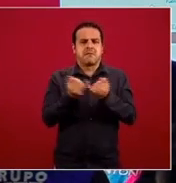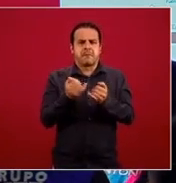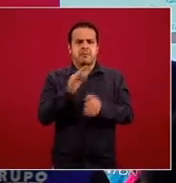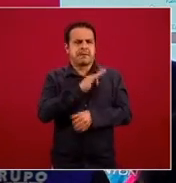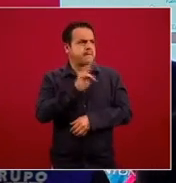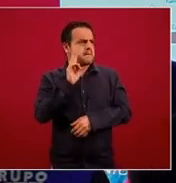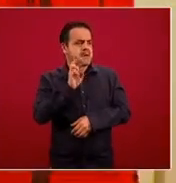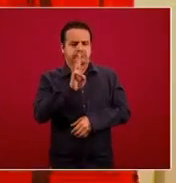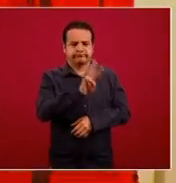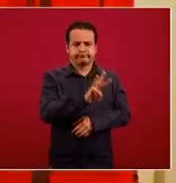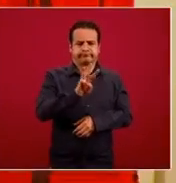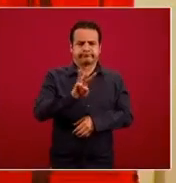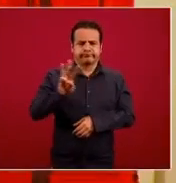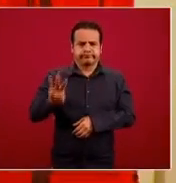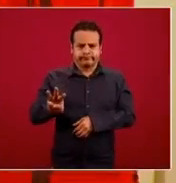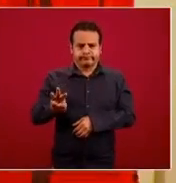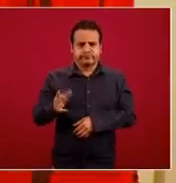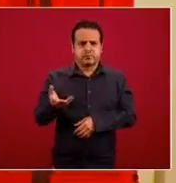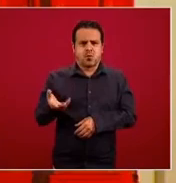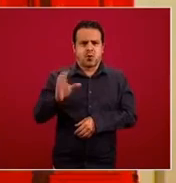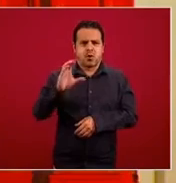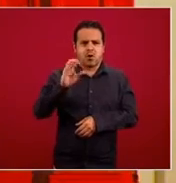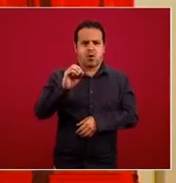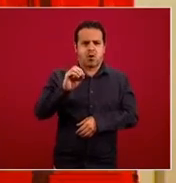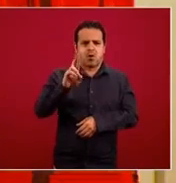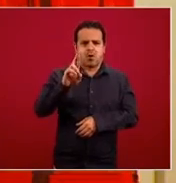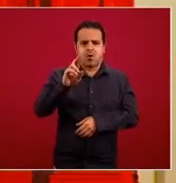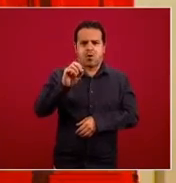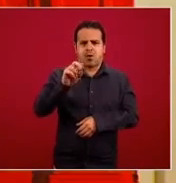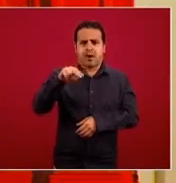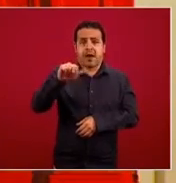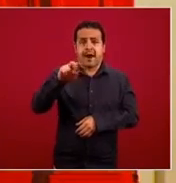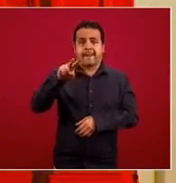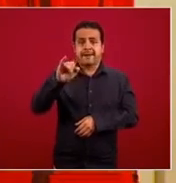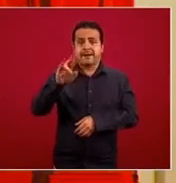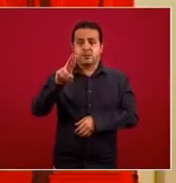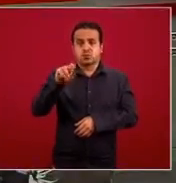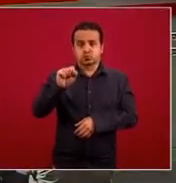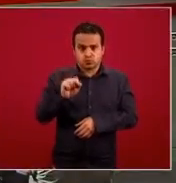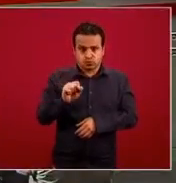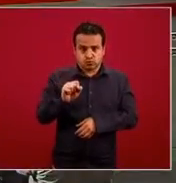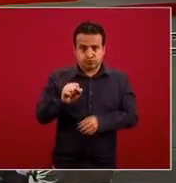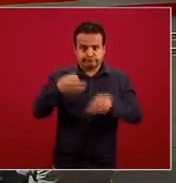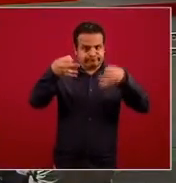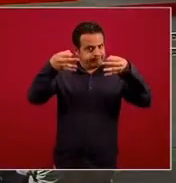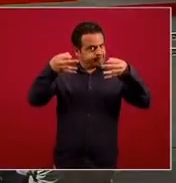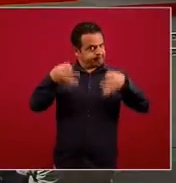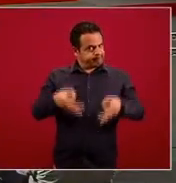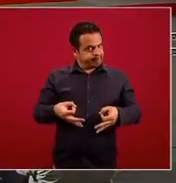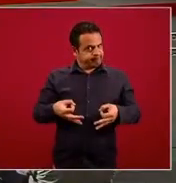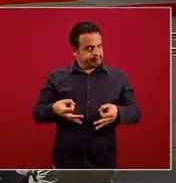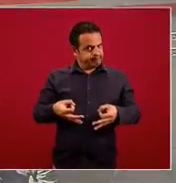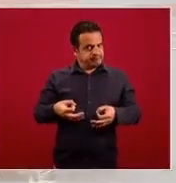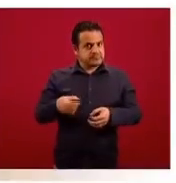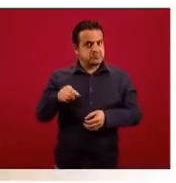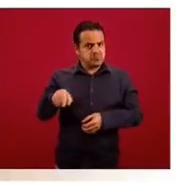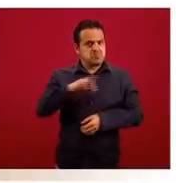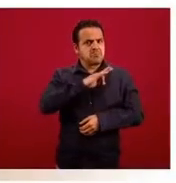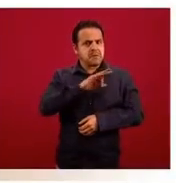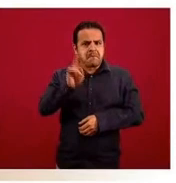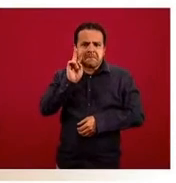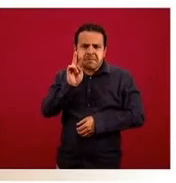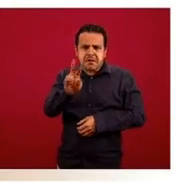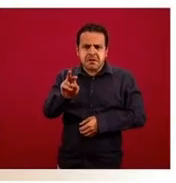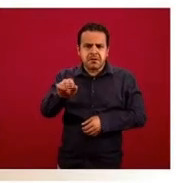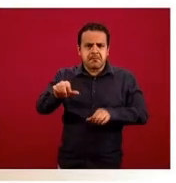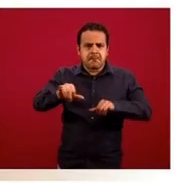different occasions, although all of this information can be found directly in real time, the updated information at the